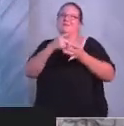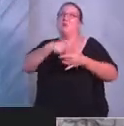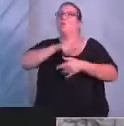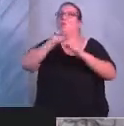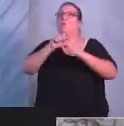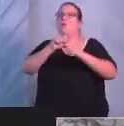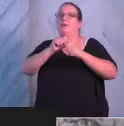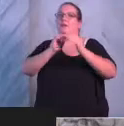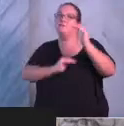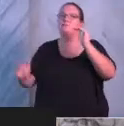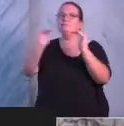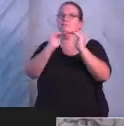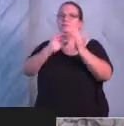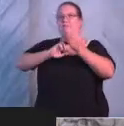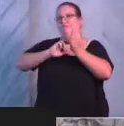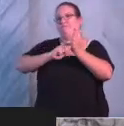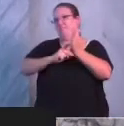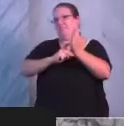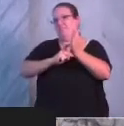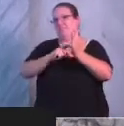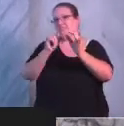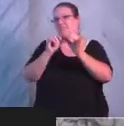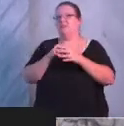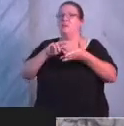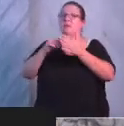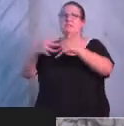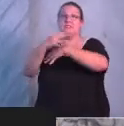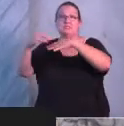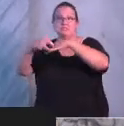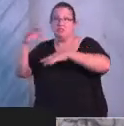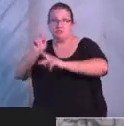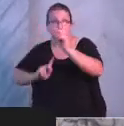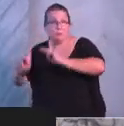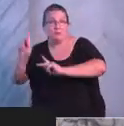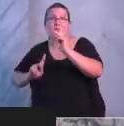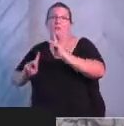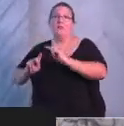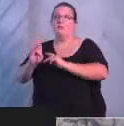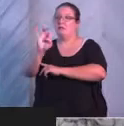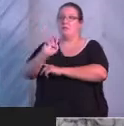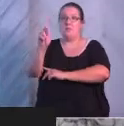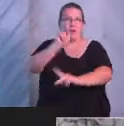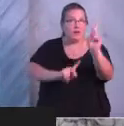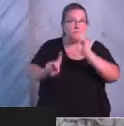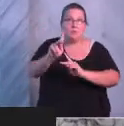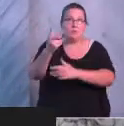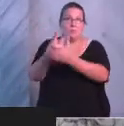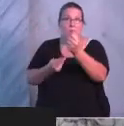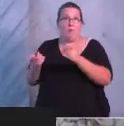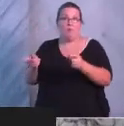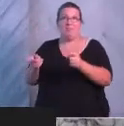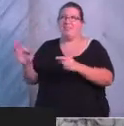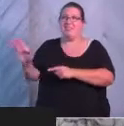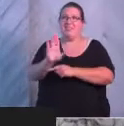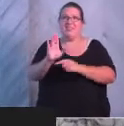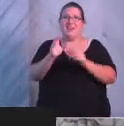these injustices. That means that Indigenous people and Black people as well, the teachings must